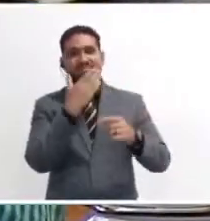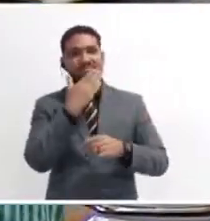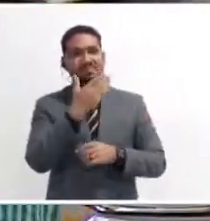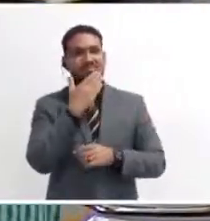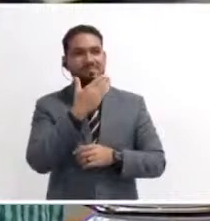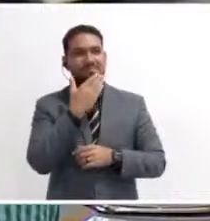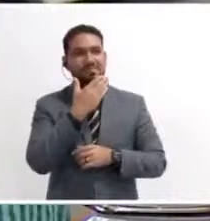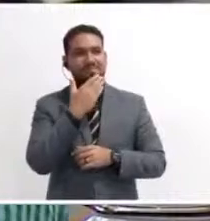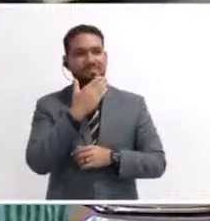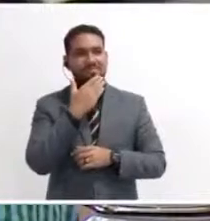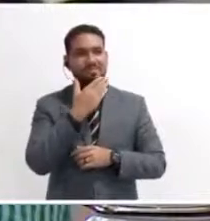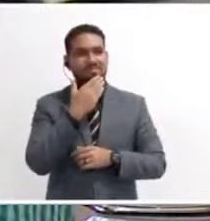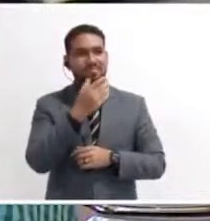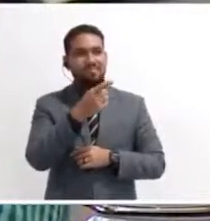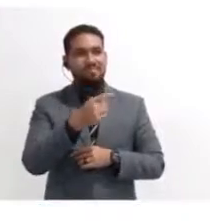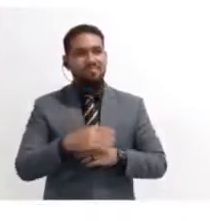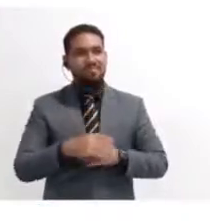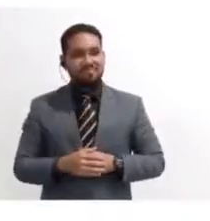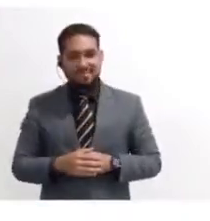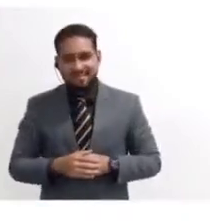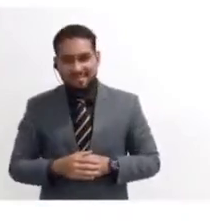y un masaje.